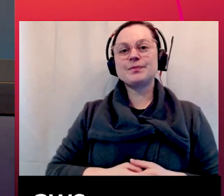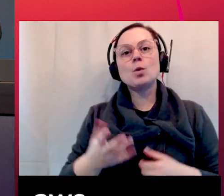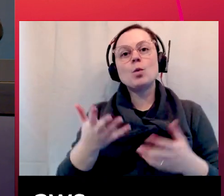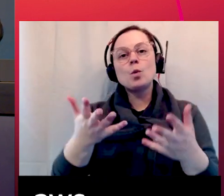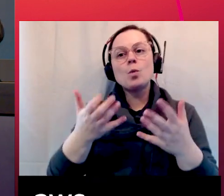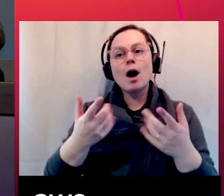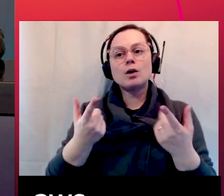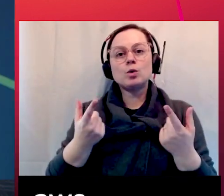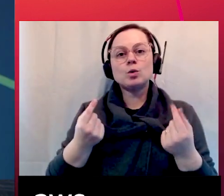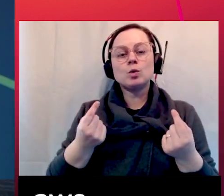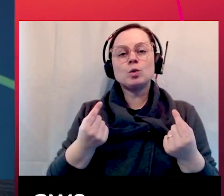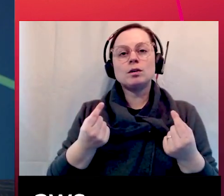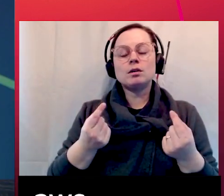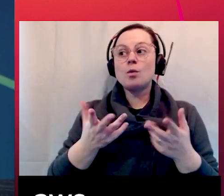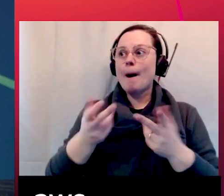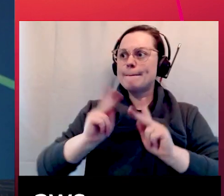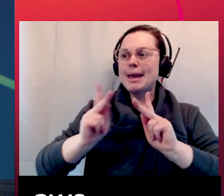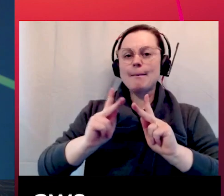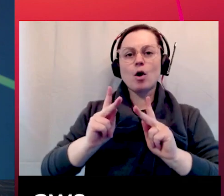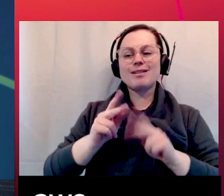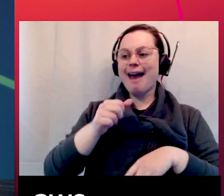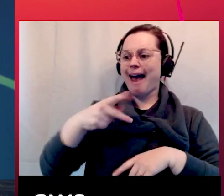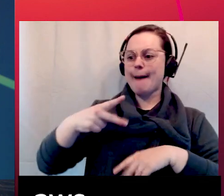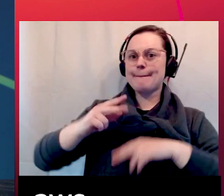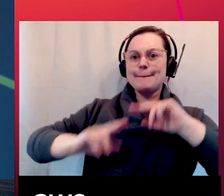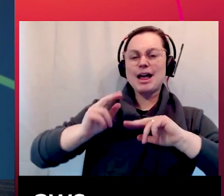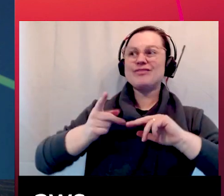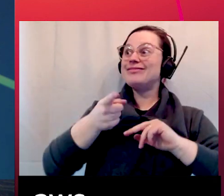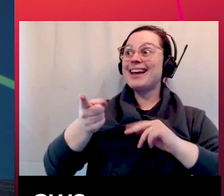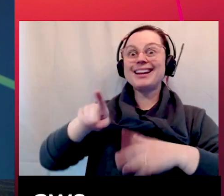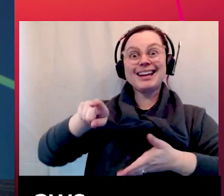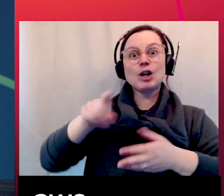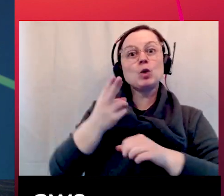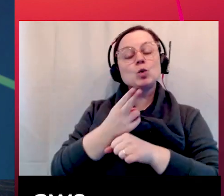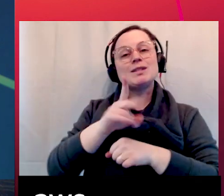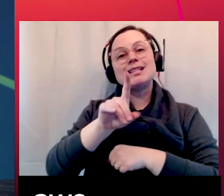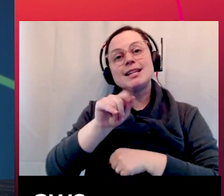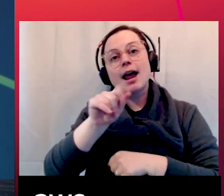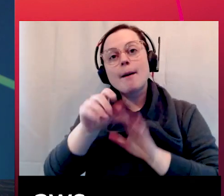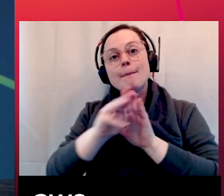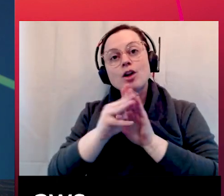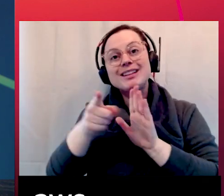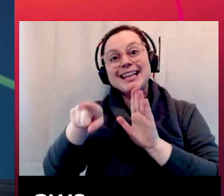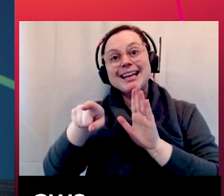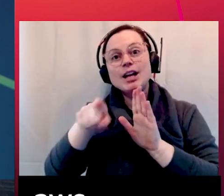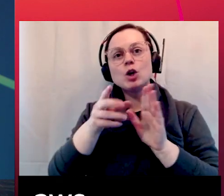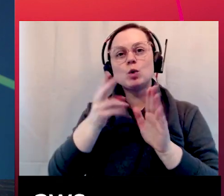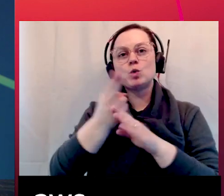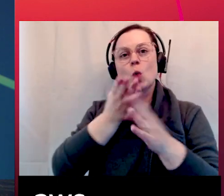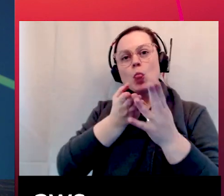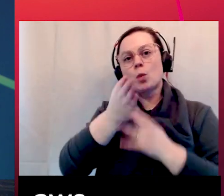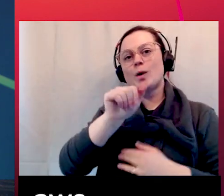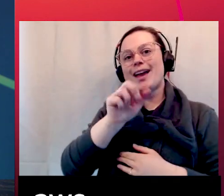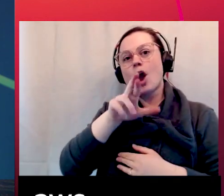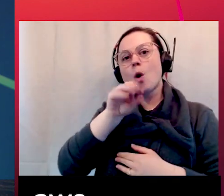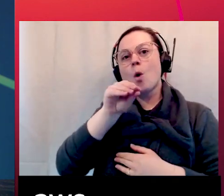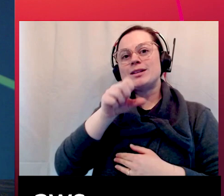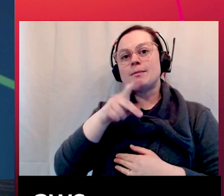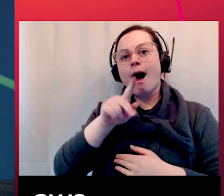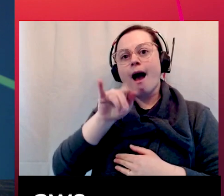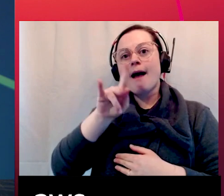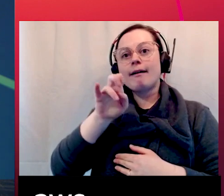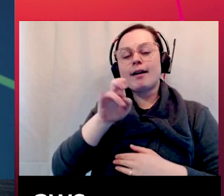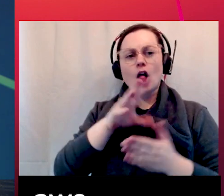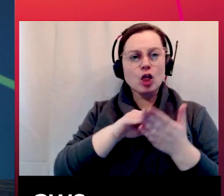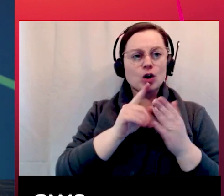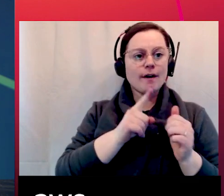actually build applications that they need using the data models that they need on Aerospike. Learn once, scale infinitely,